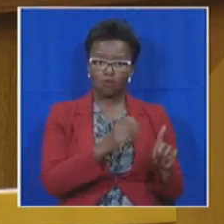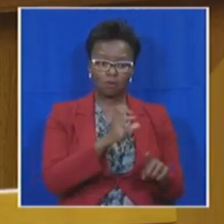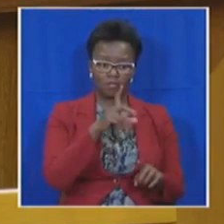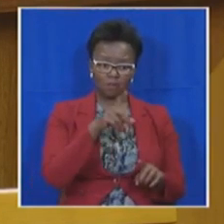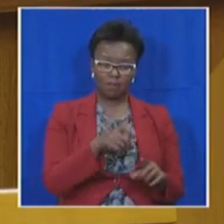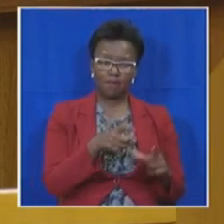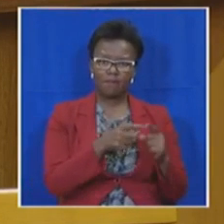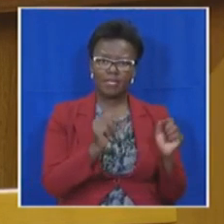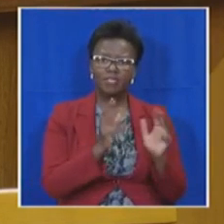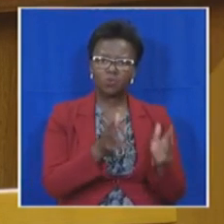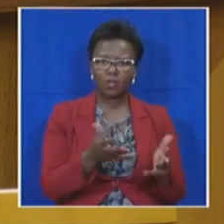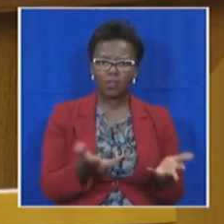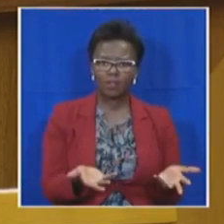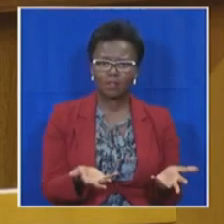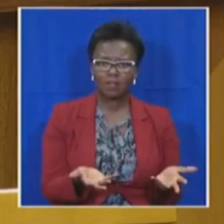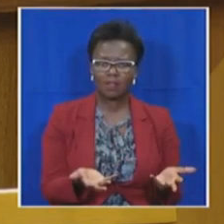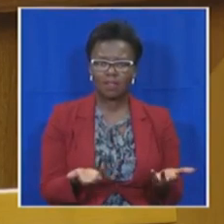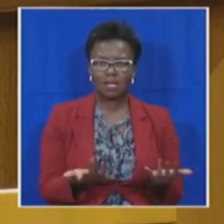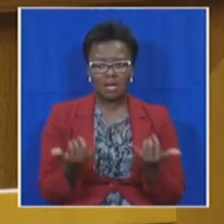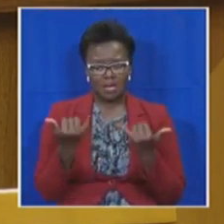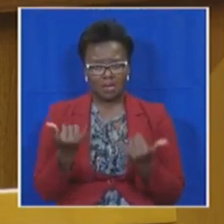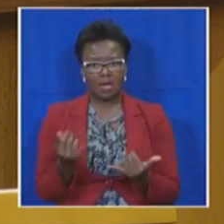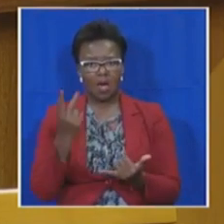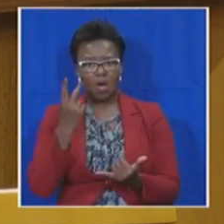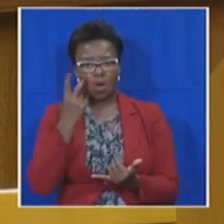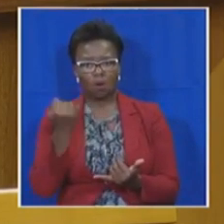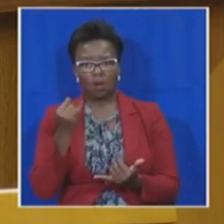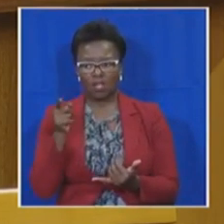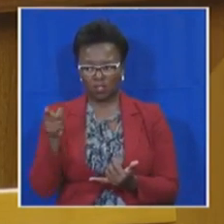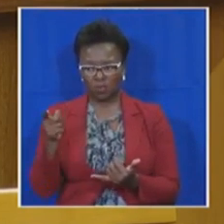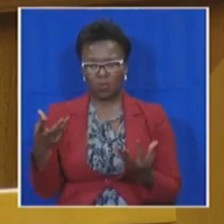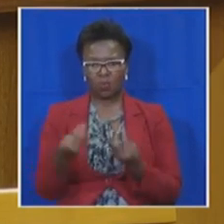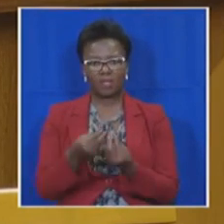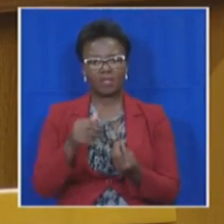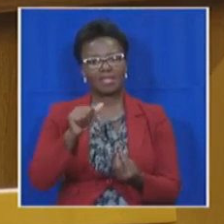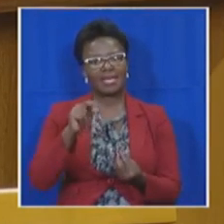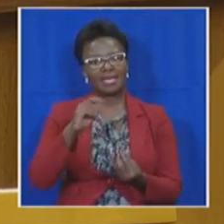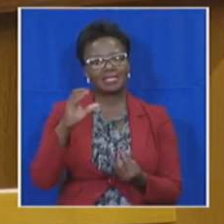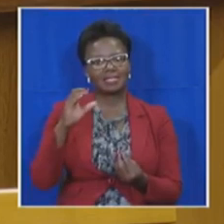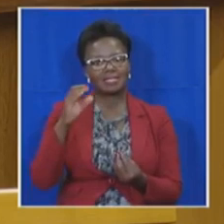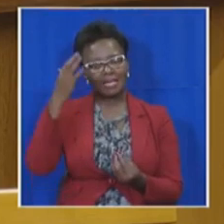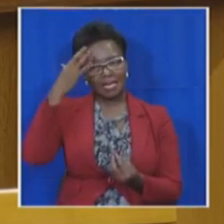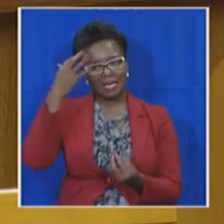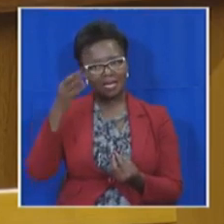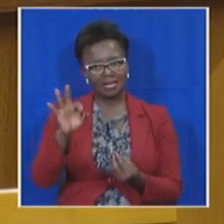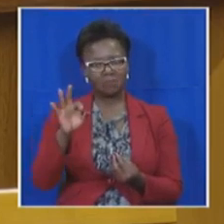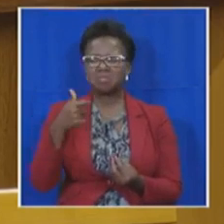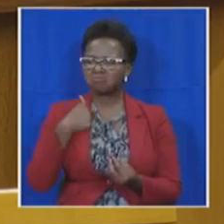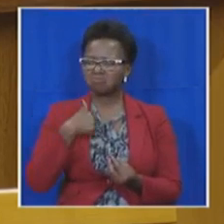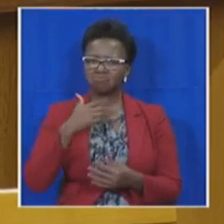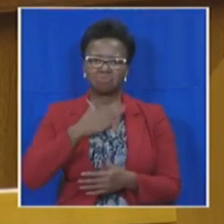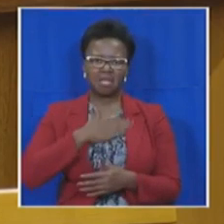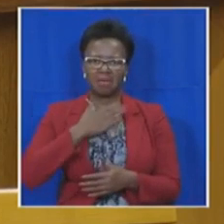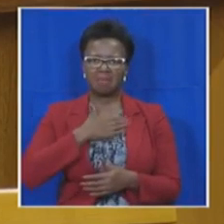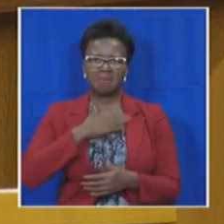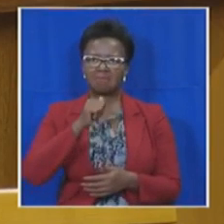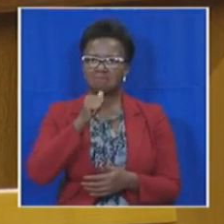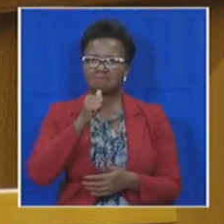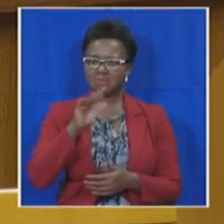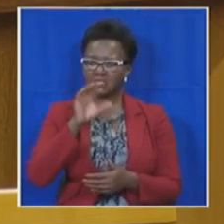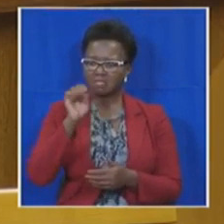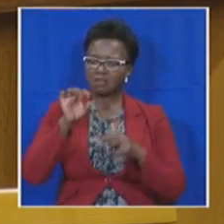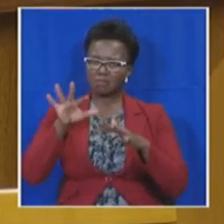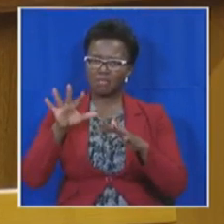come to an end. It seems that you and the ANC government are quite content to leave South Africans in the